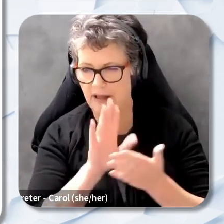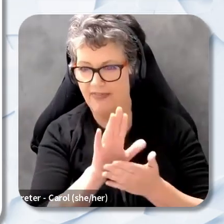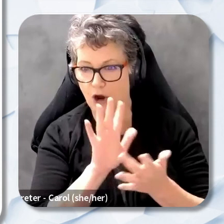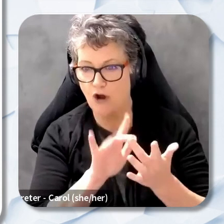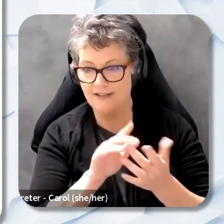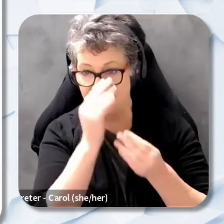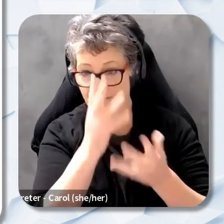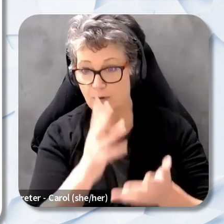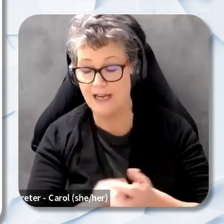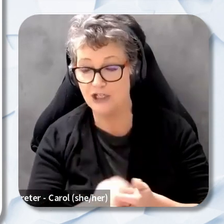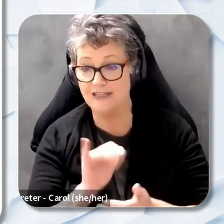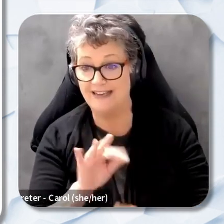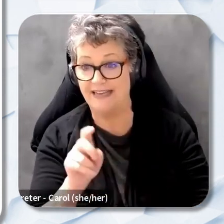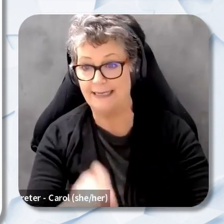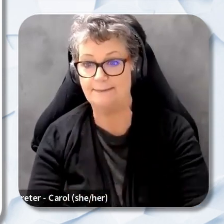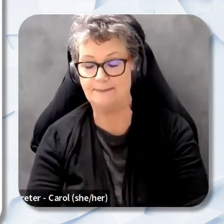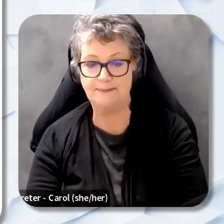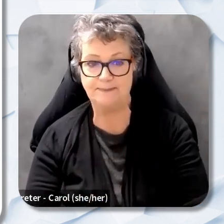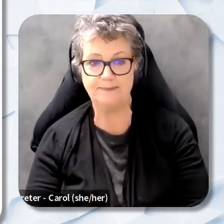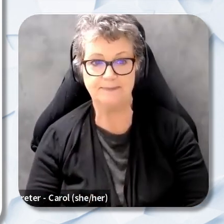contact information if need be.